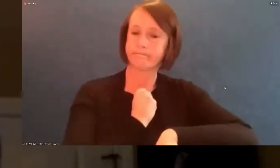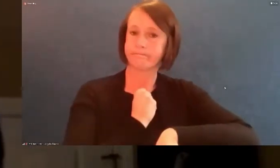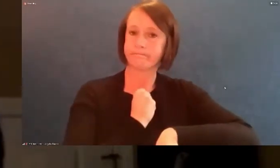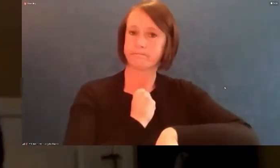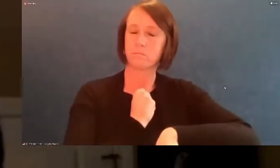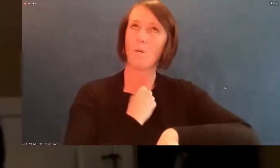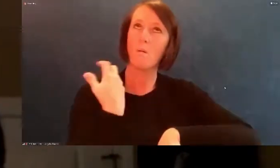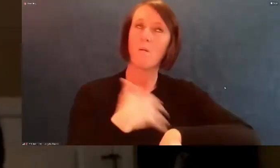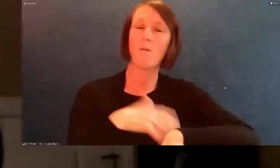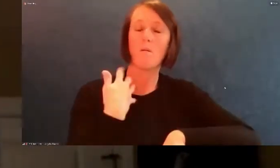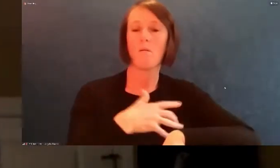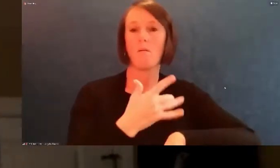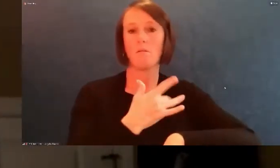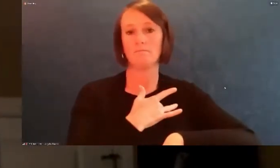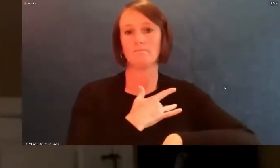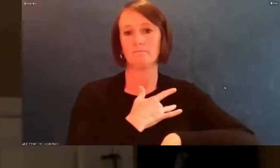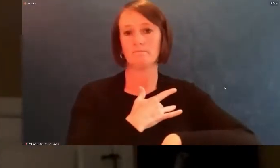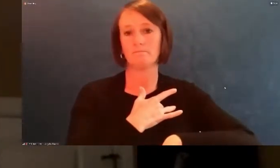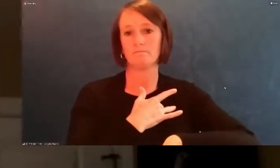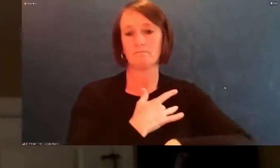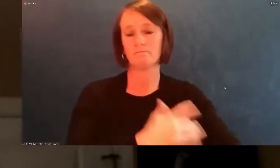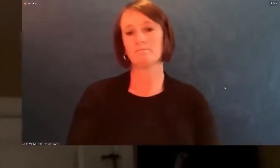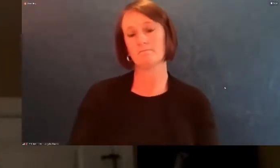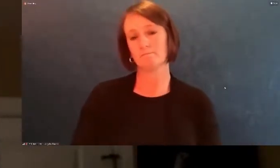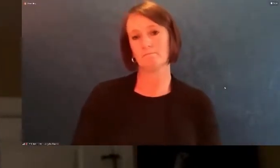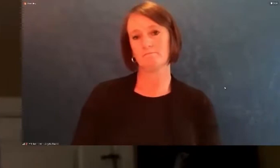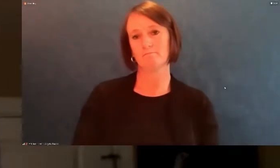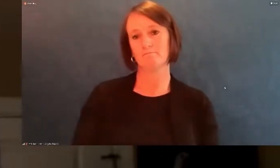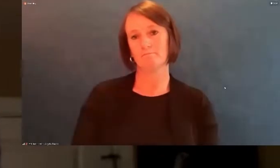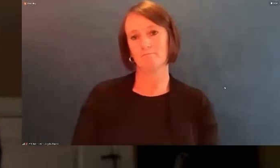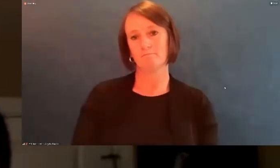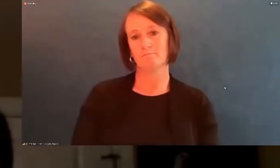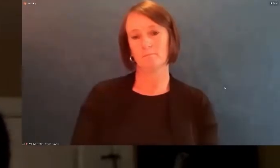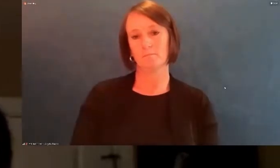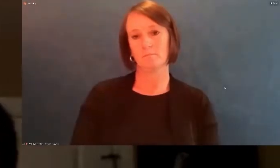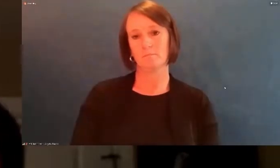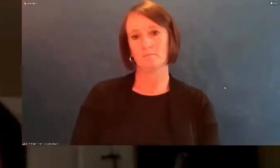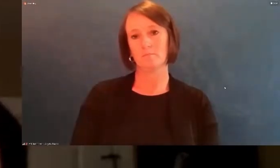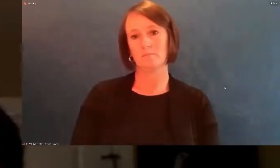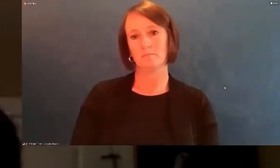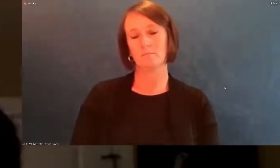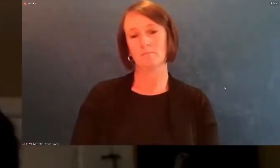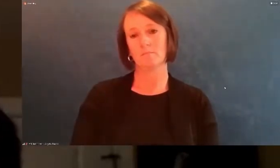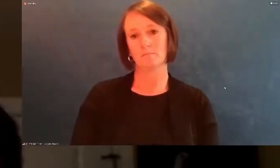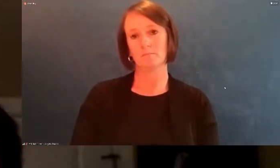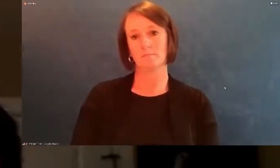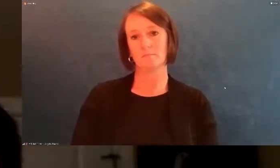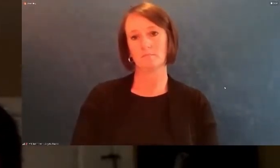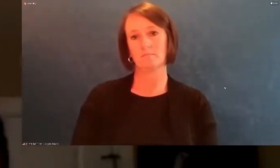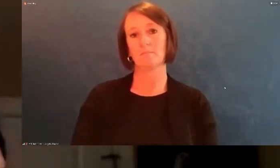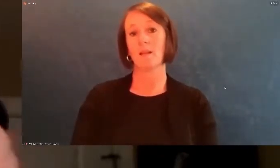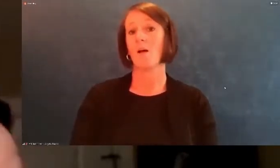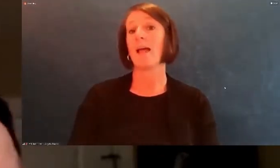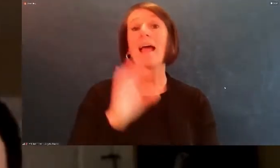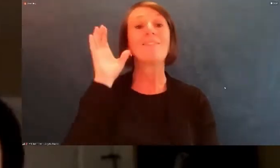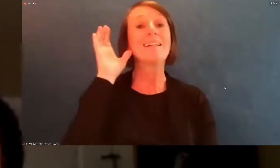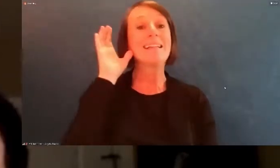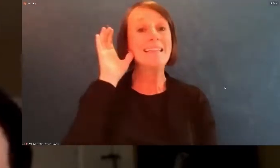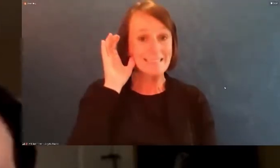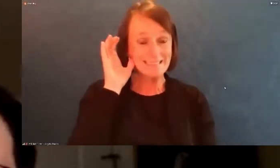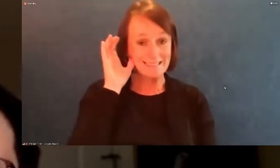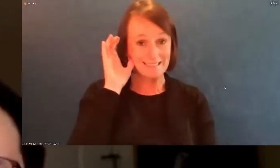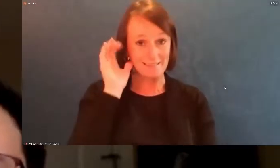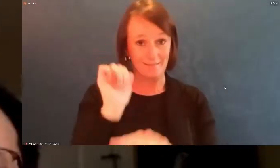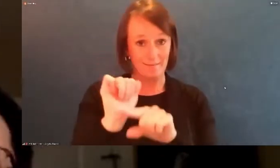dancing butterflies from Mr. Bradley Hunt. Isn't that something? Now, here's a listening exercise. Okay, I want everyone to be